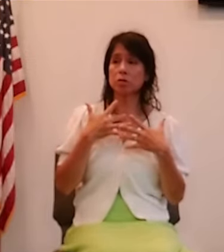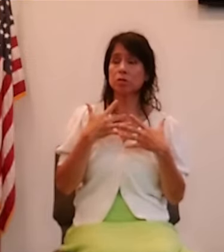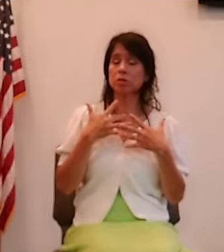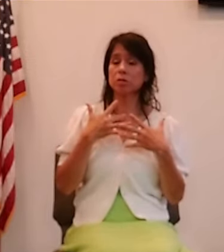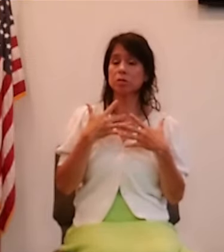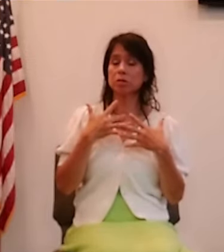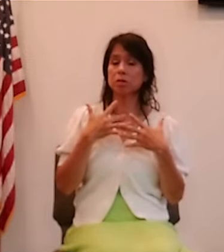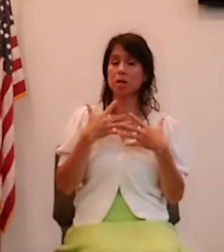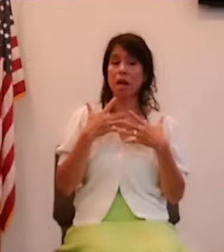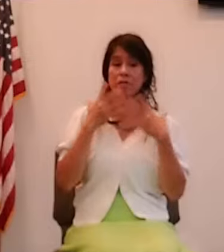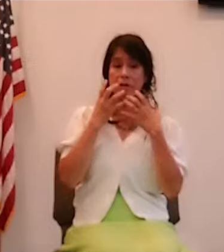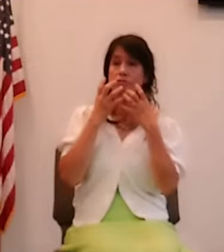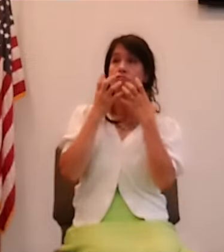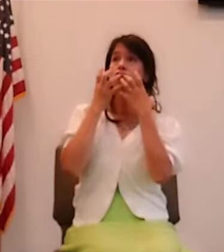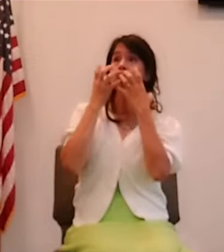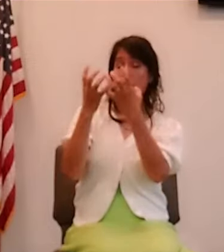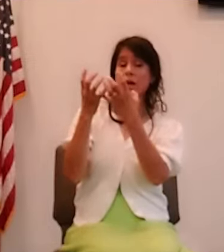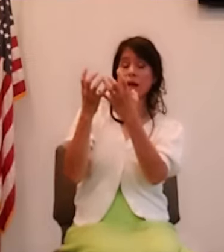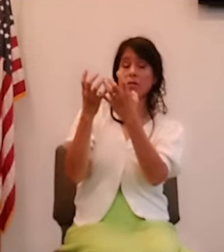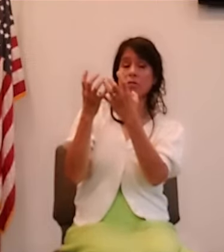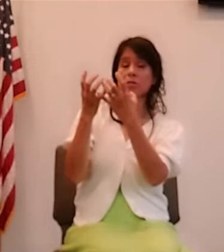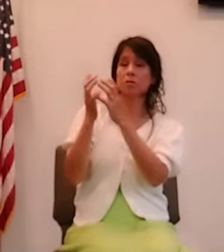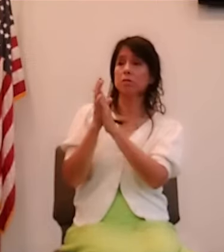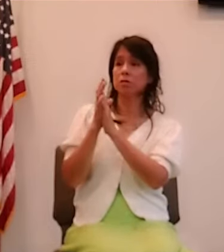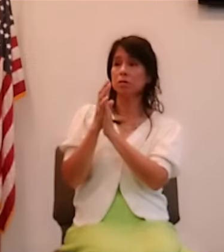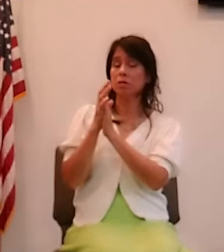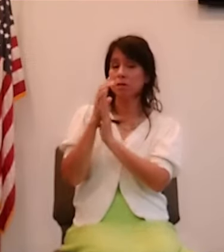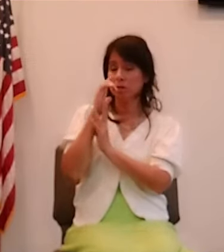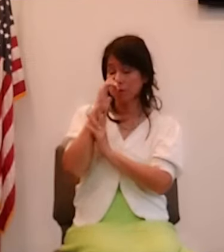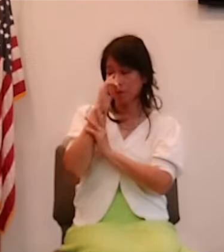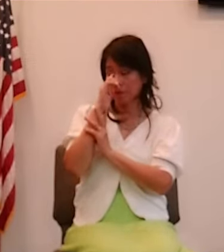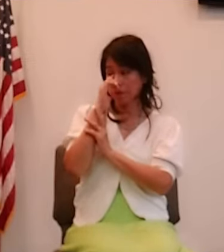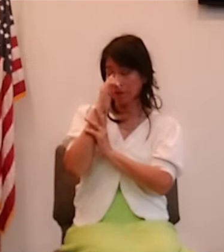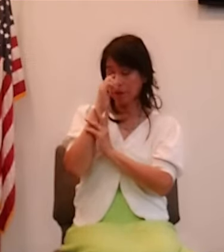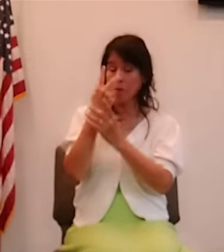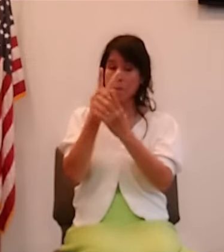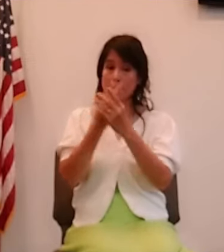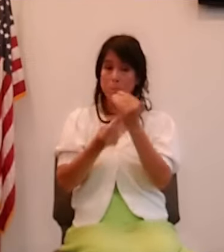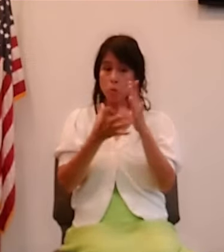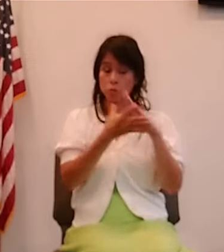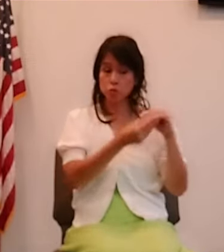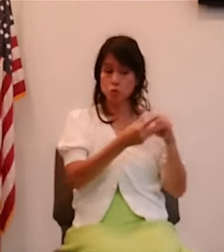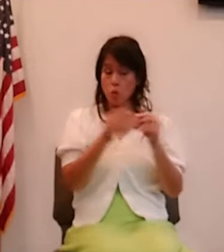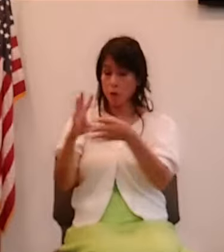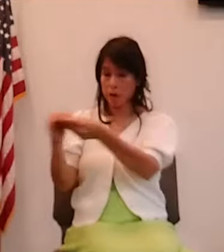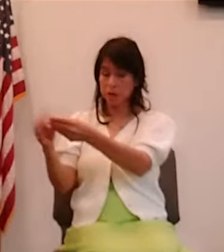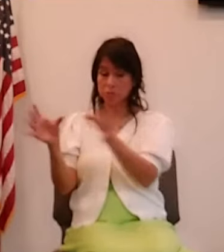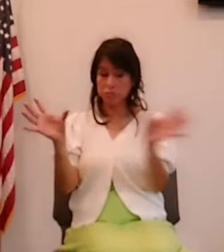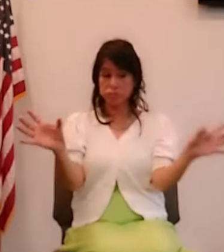and they've cried out. And what they witness in both stories is deliverance.